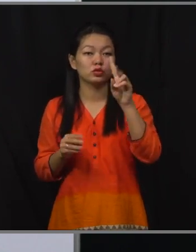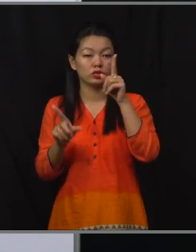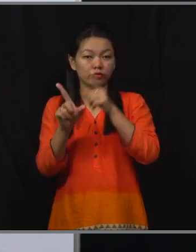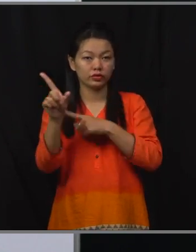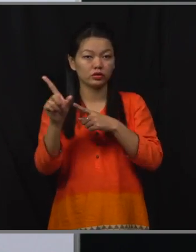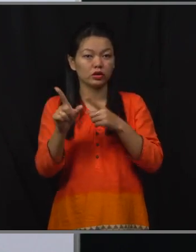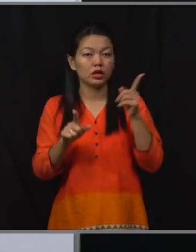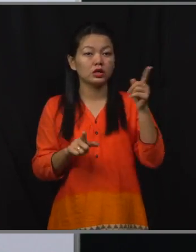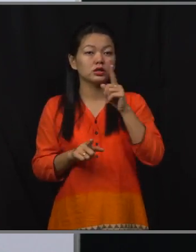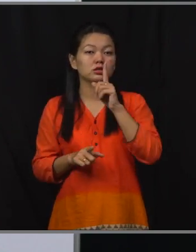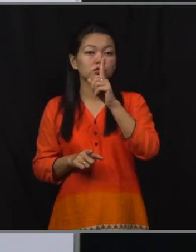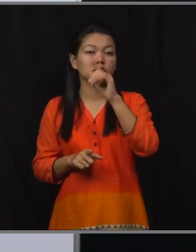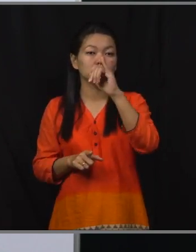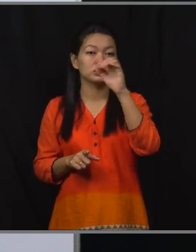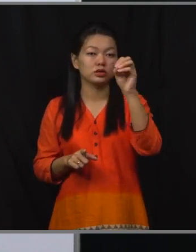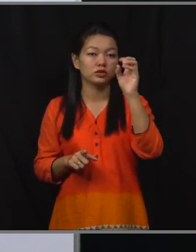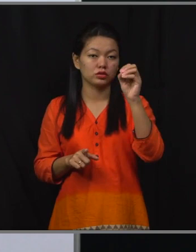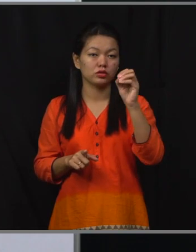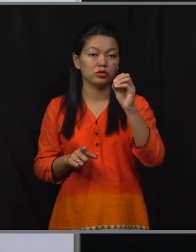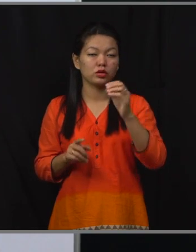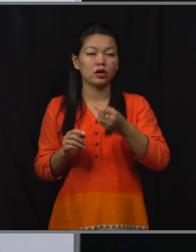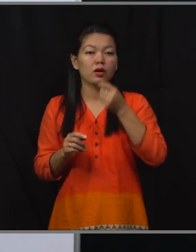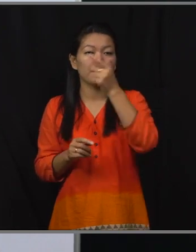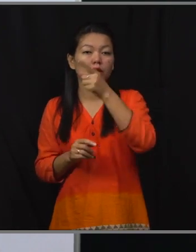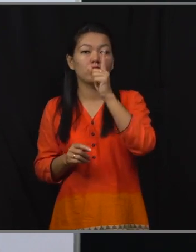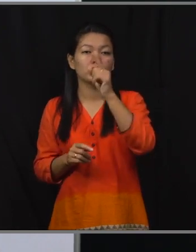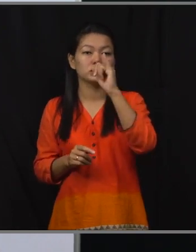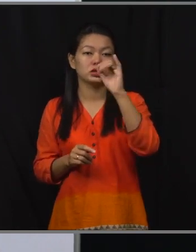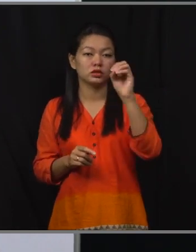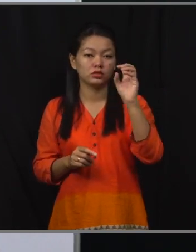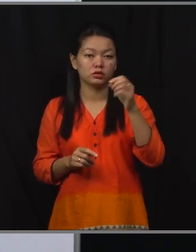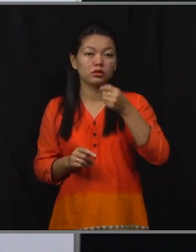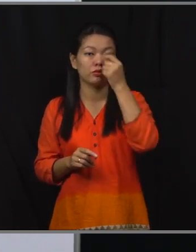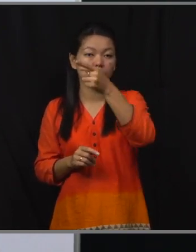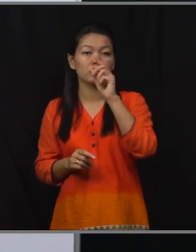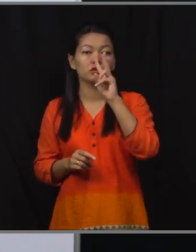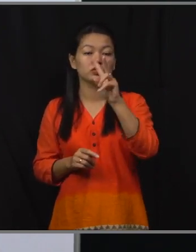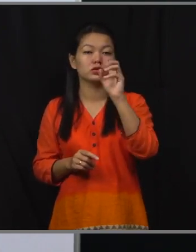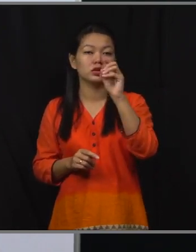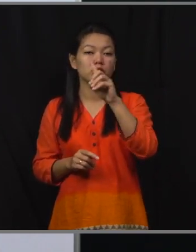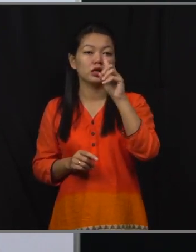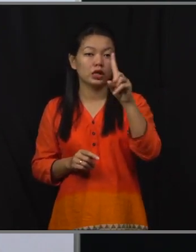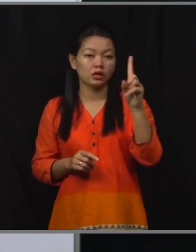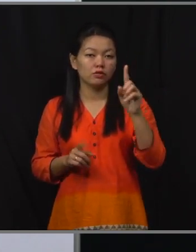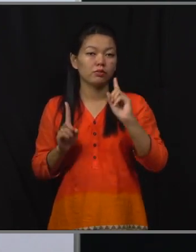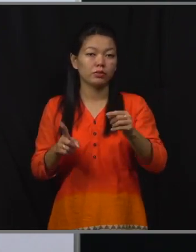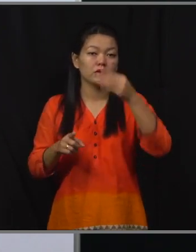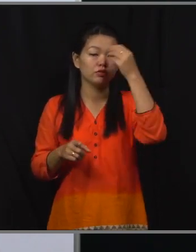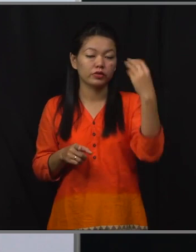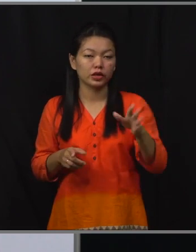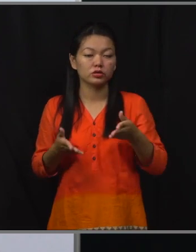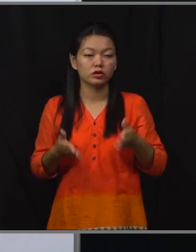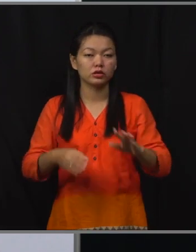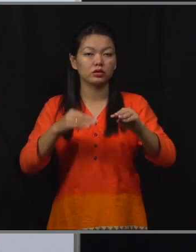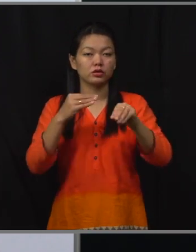received during this financial year. So it comes to 22,200. So by locker's rate, they might have